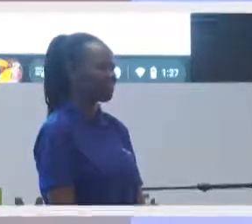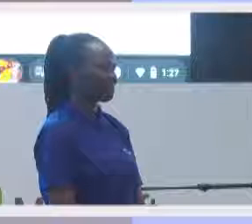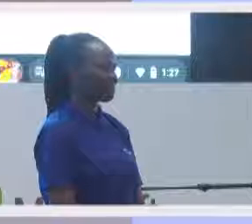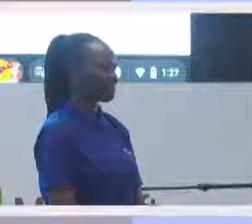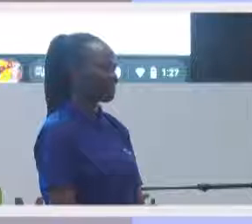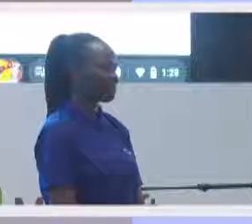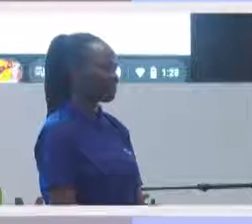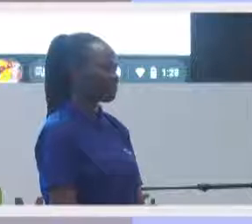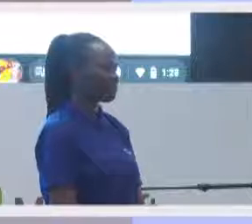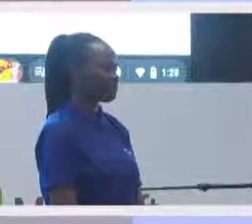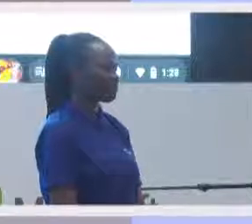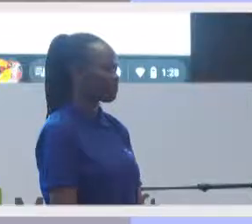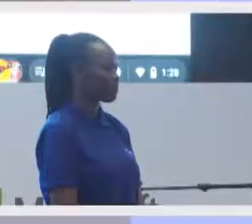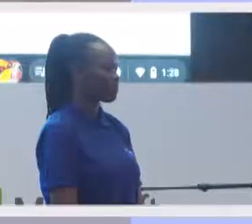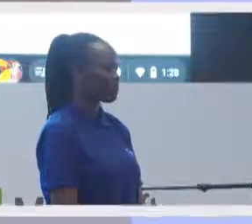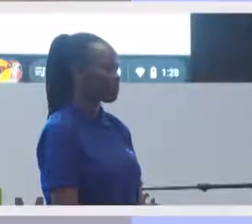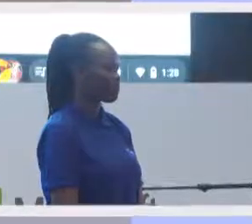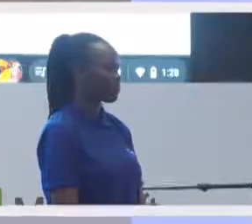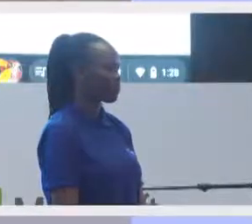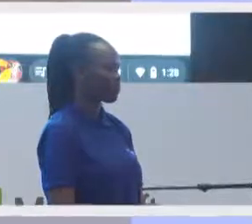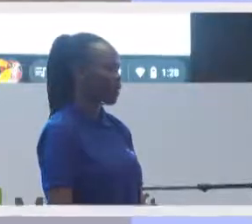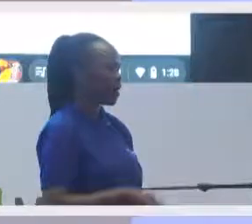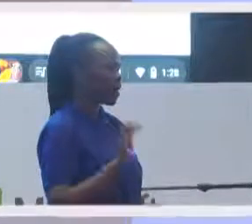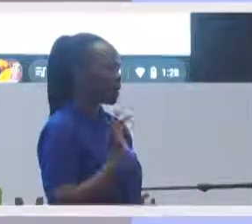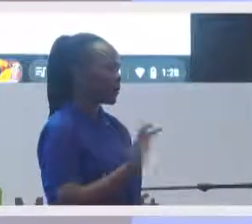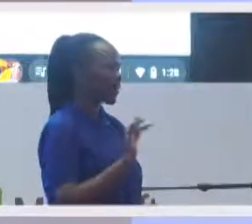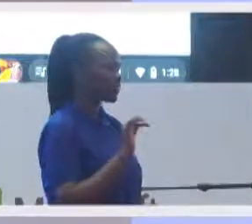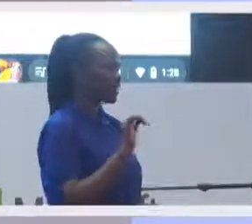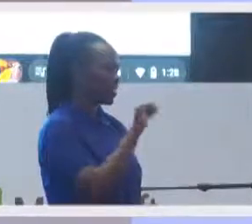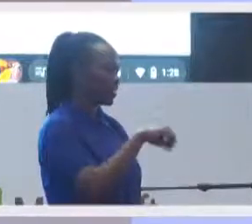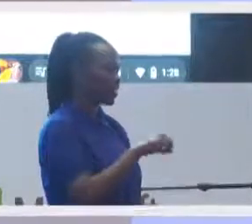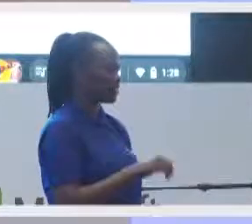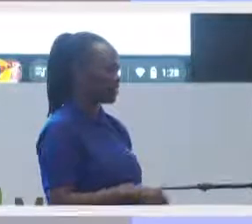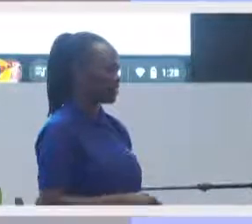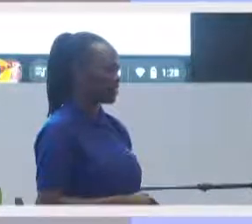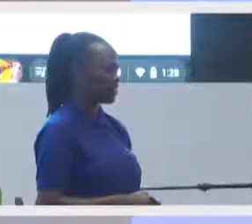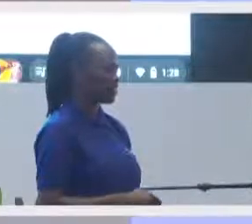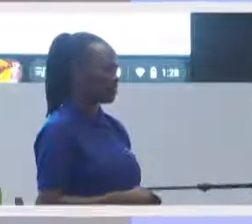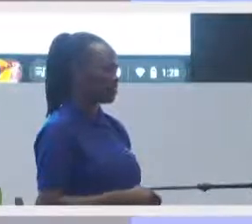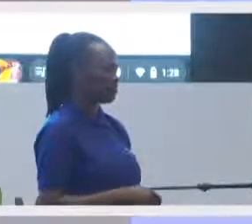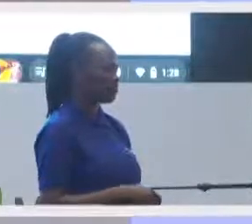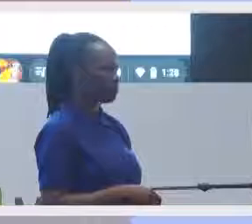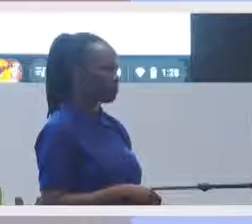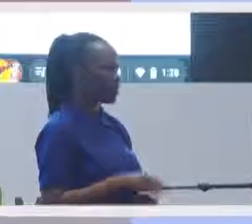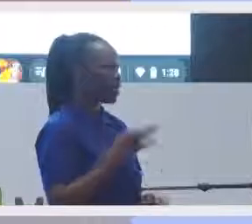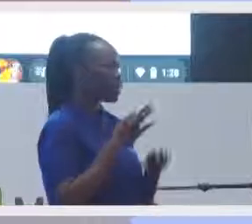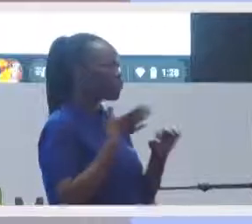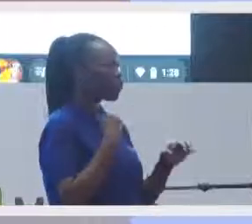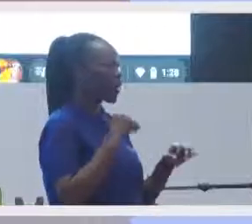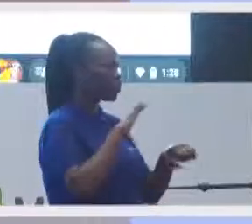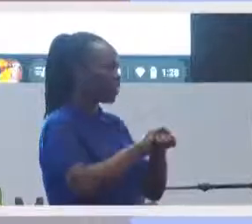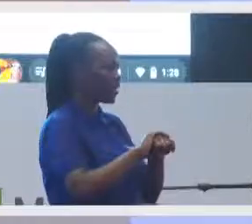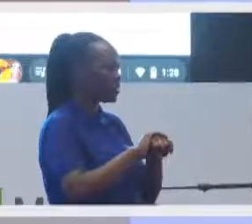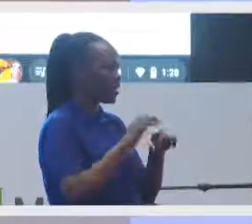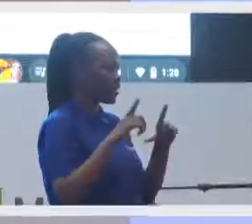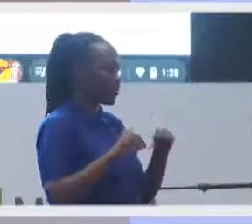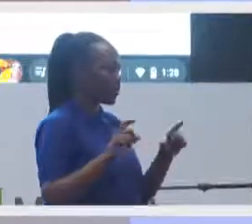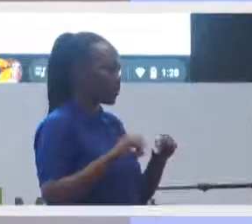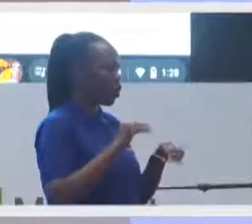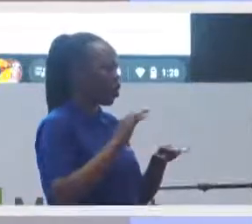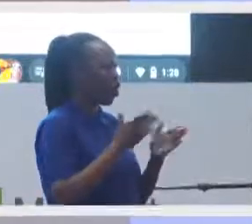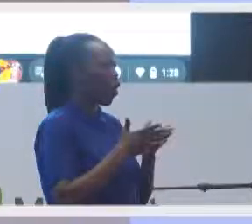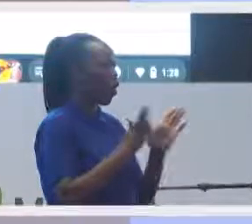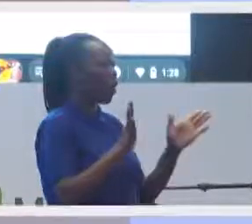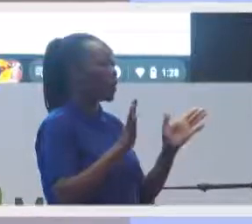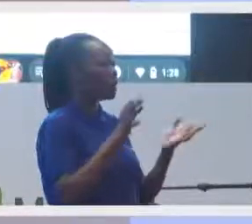Menu opened. Press up, yes, I'm in. Default. To get missing image descriptions, open the